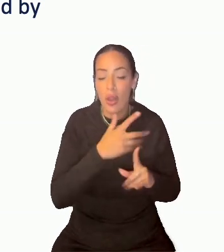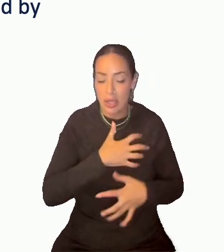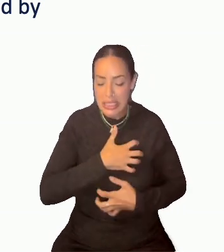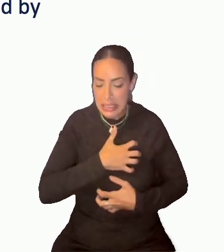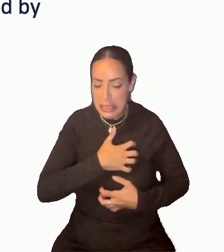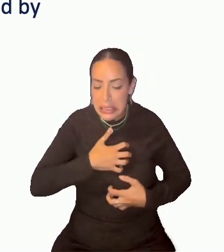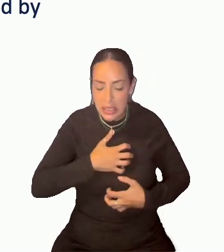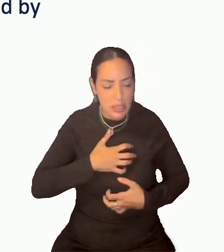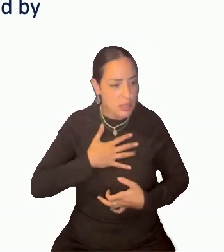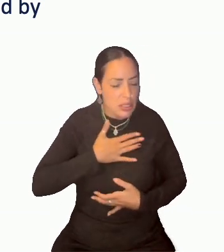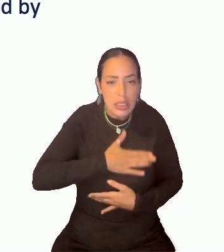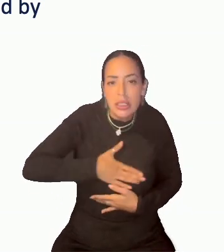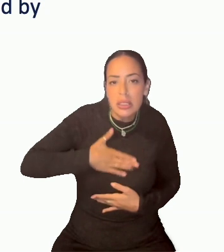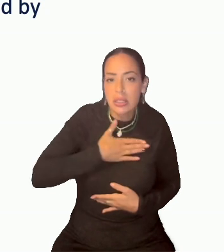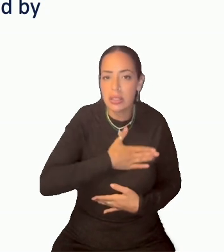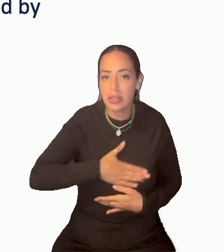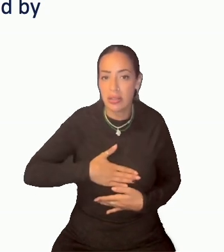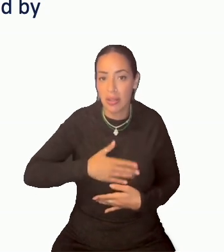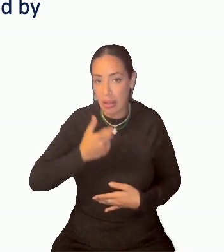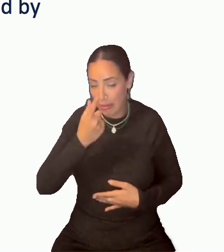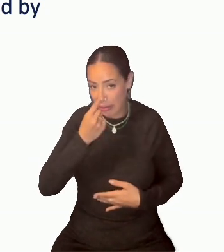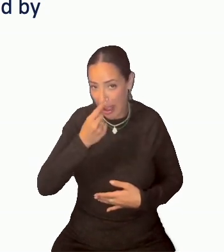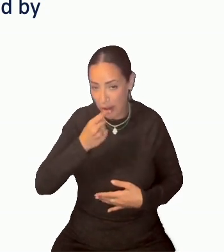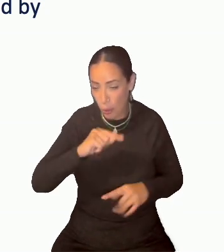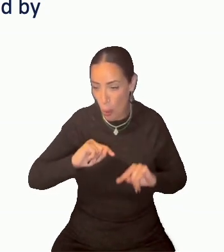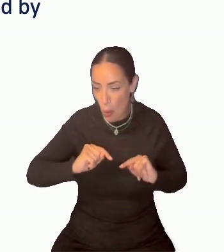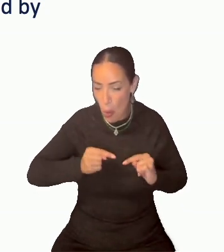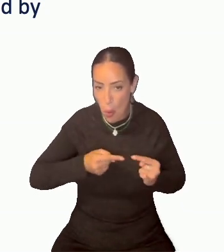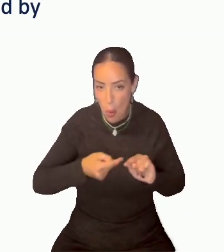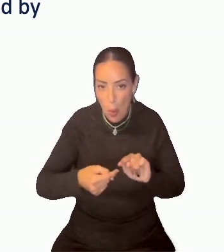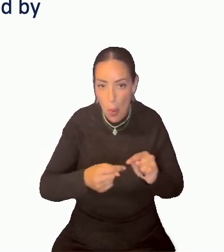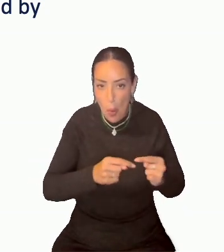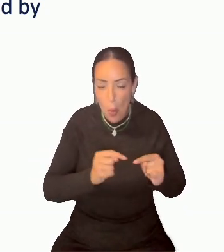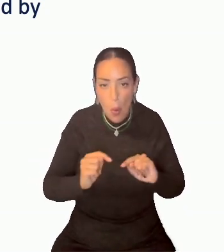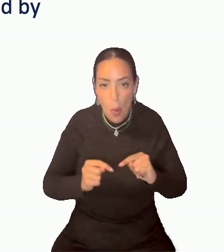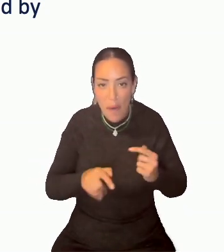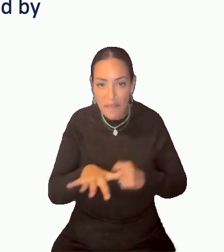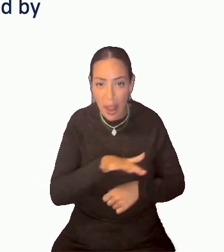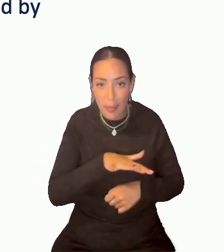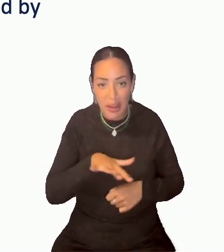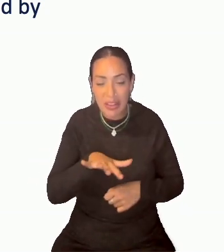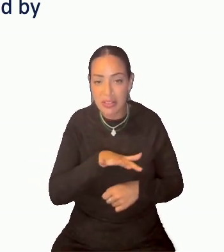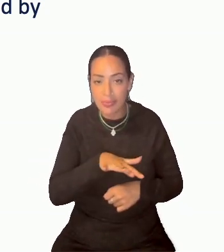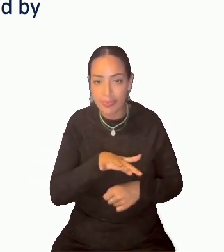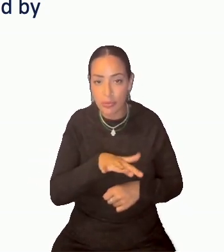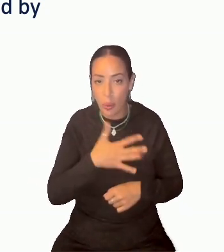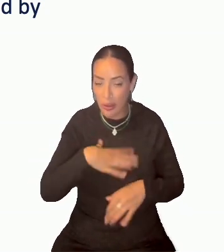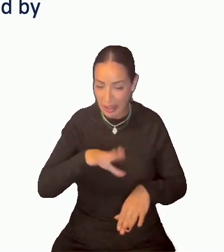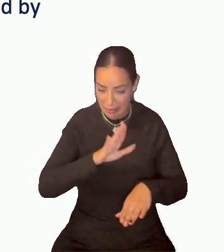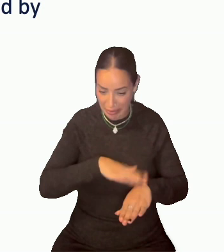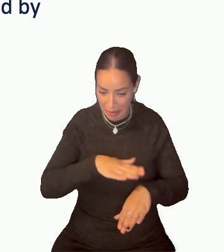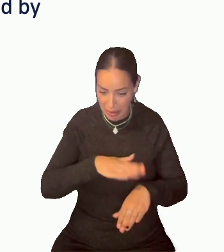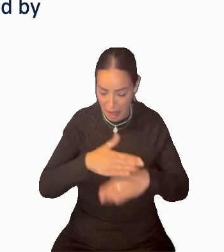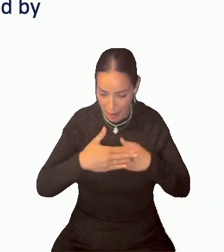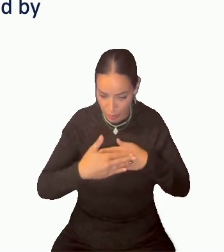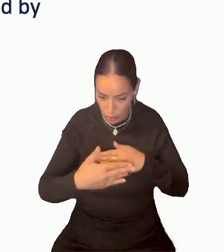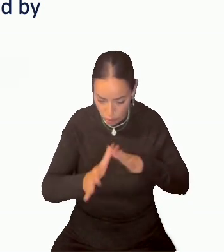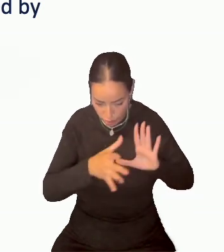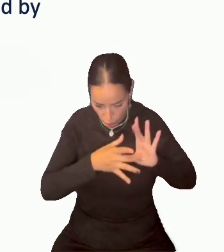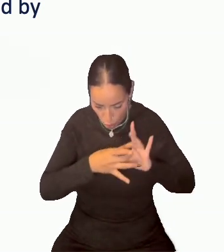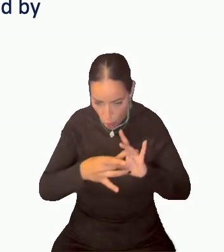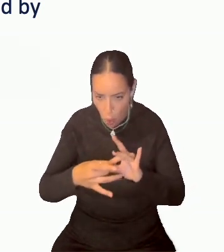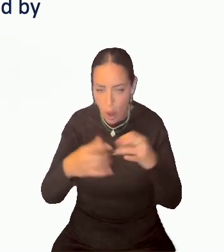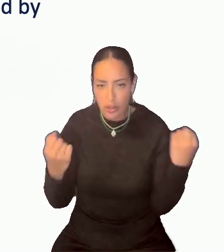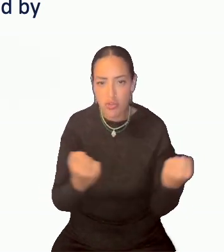on families, and so in our work we must be aware of this potential and take the time to try and strengthen relationships and family